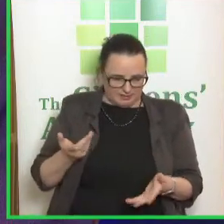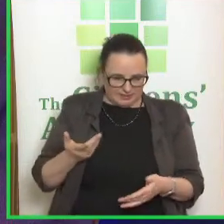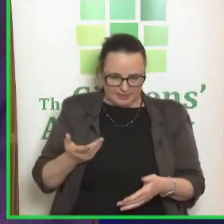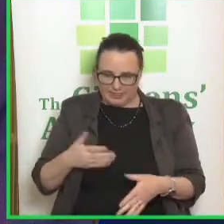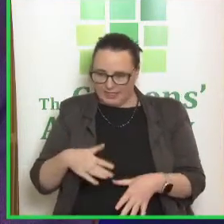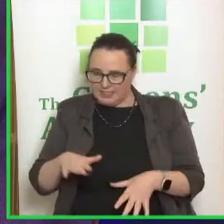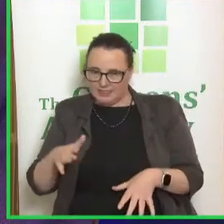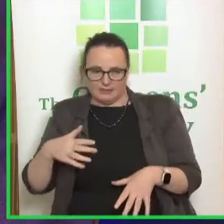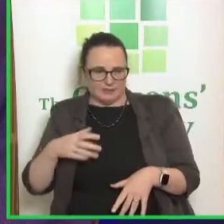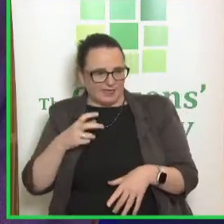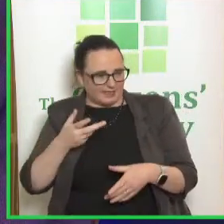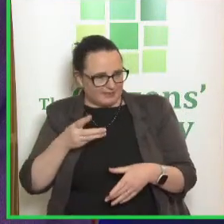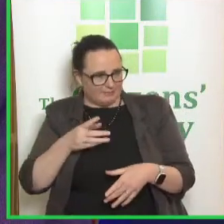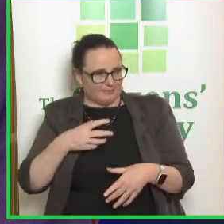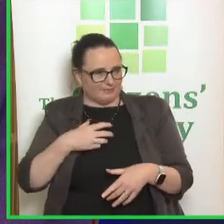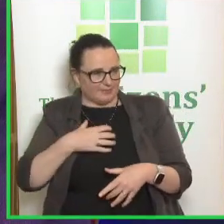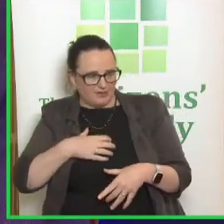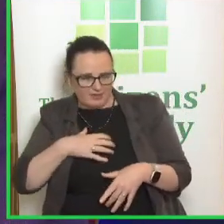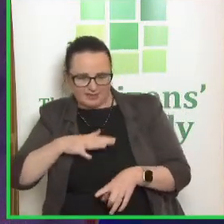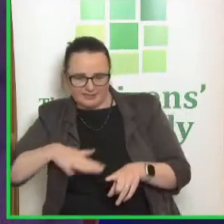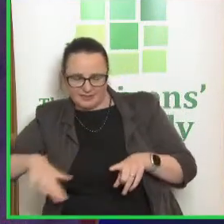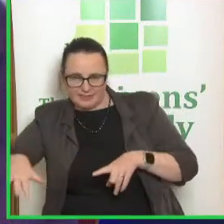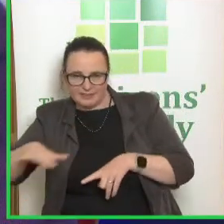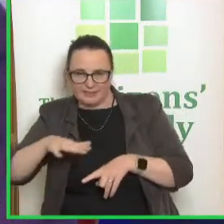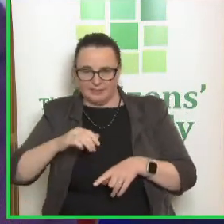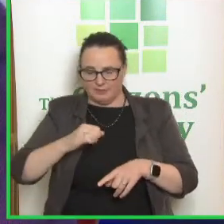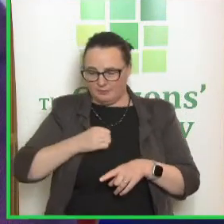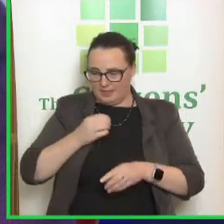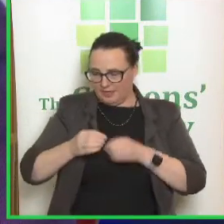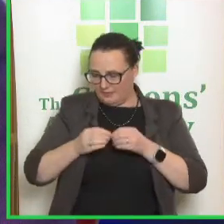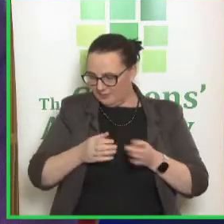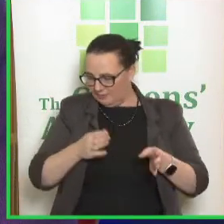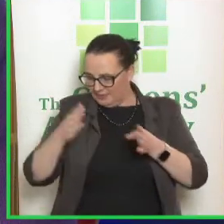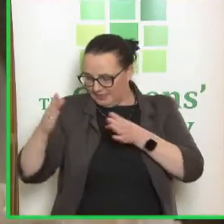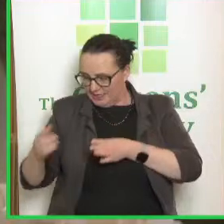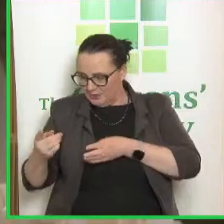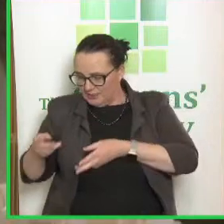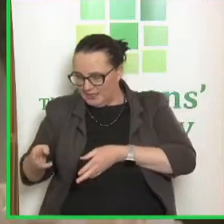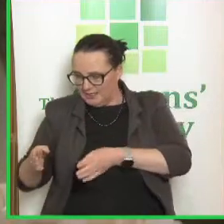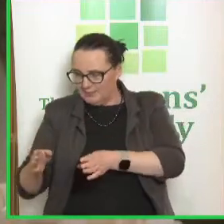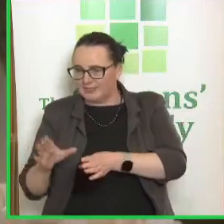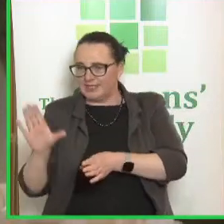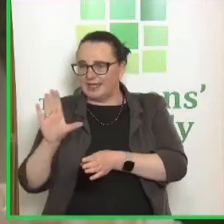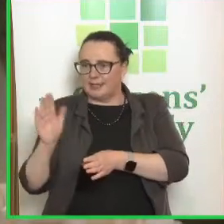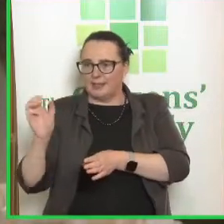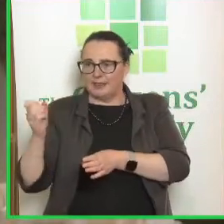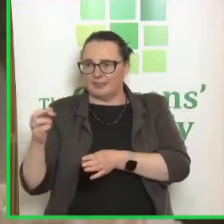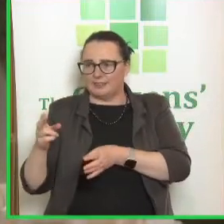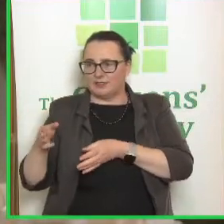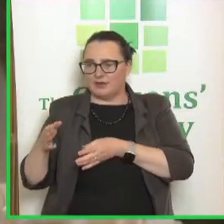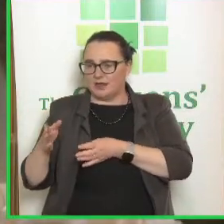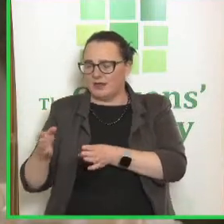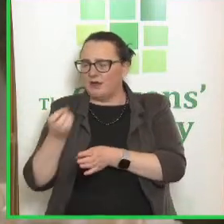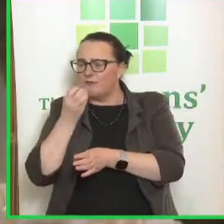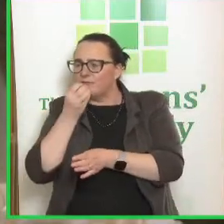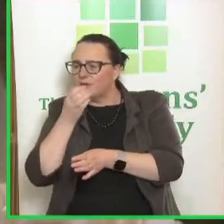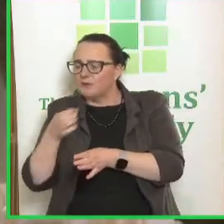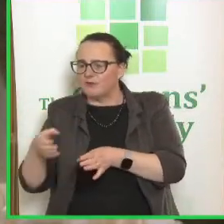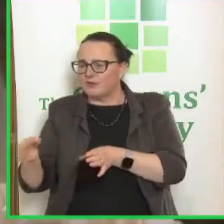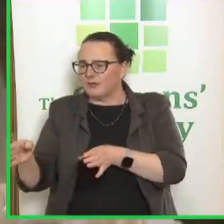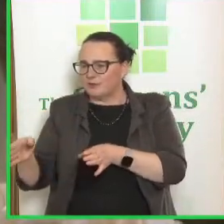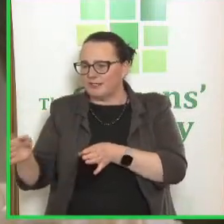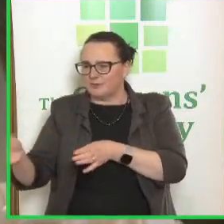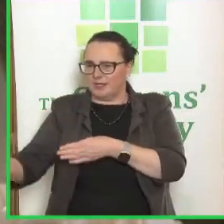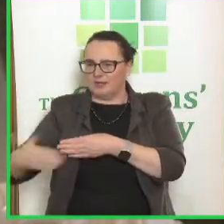daughter, somebody's granddaughter. Literally, my office was beside one of the lanes, Leinster Lane, beautiful lane that has been closed for a number of